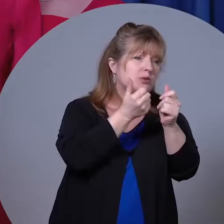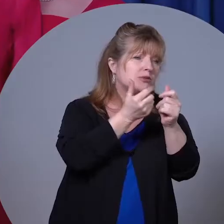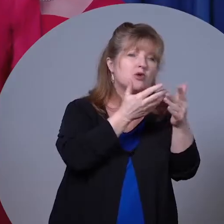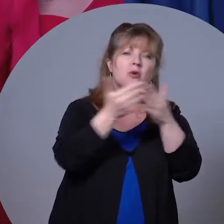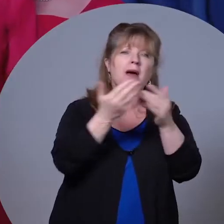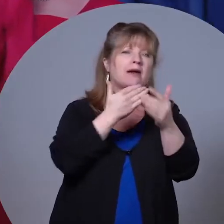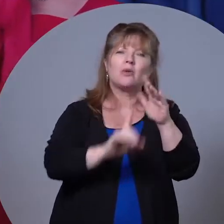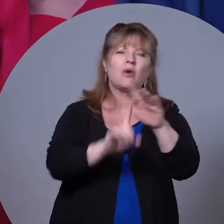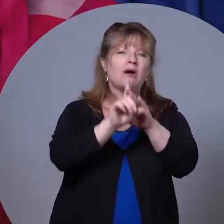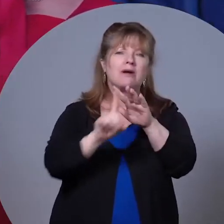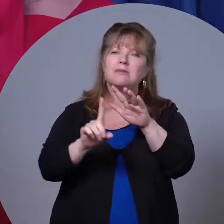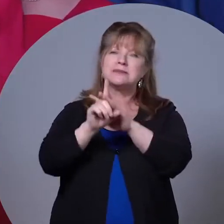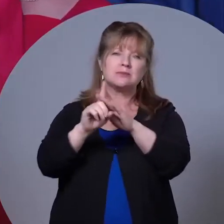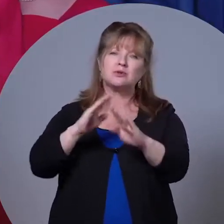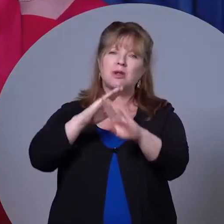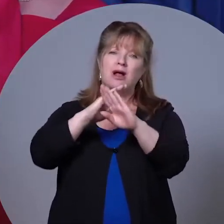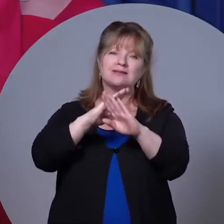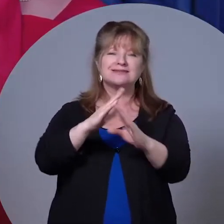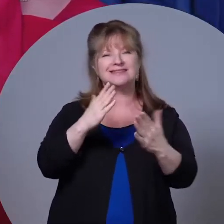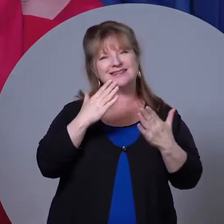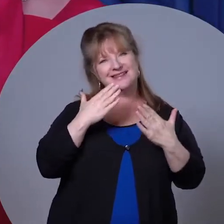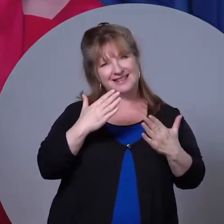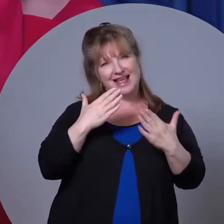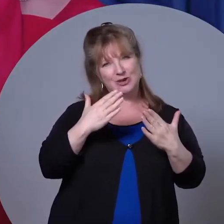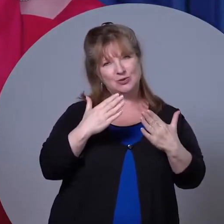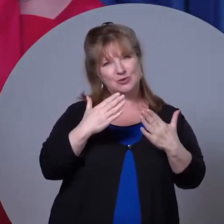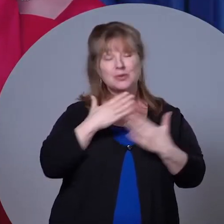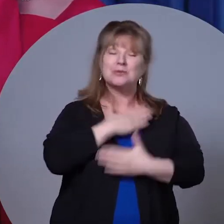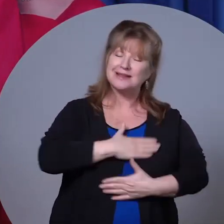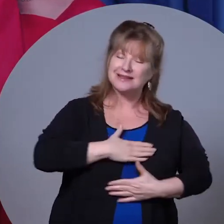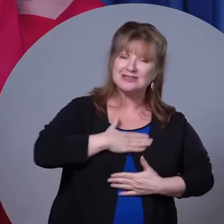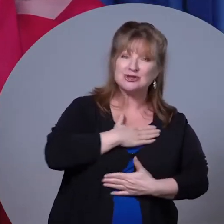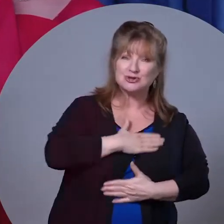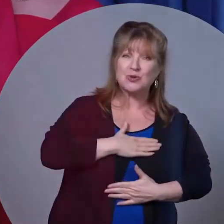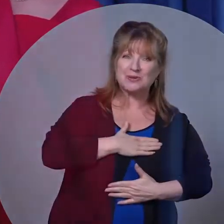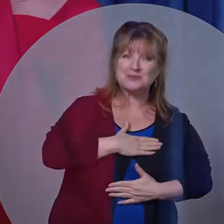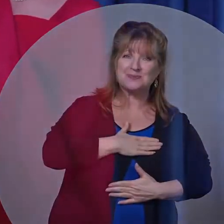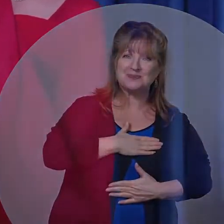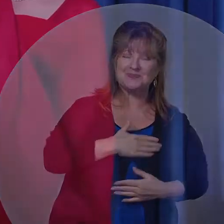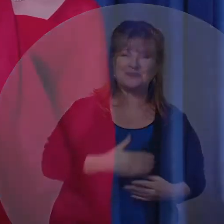any obstacle. Thank you. Please enjoy.